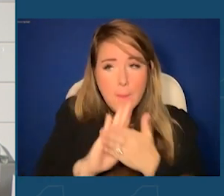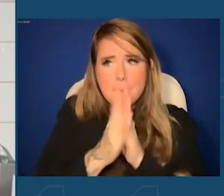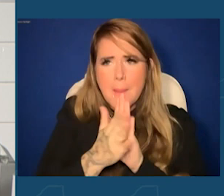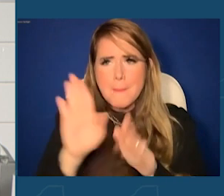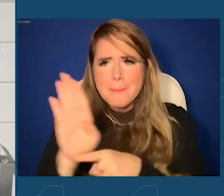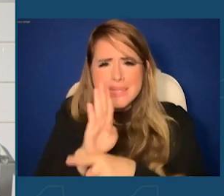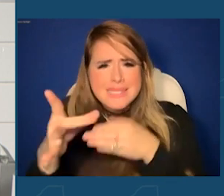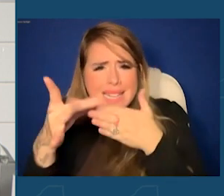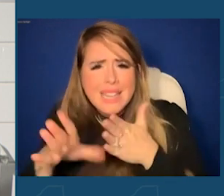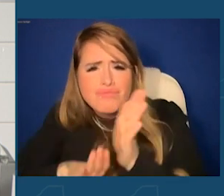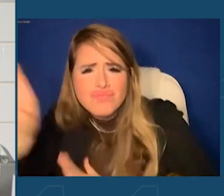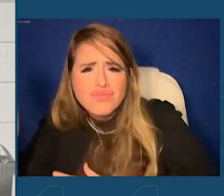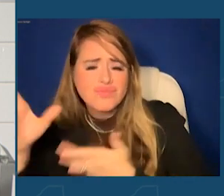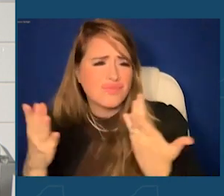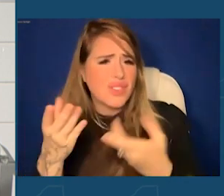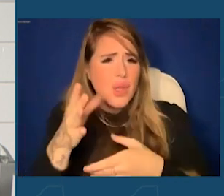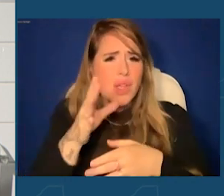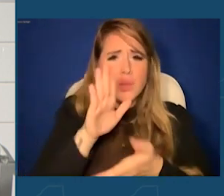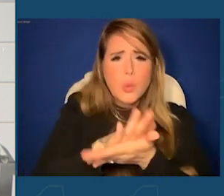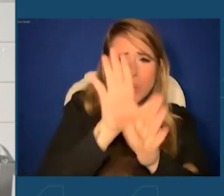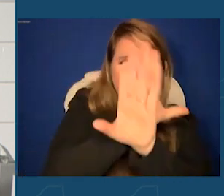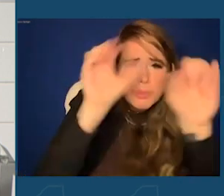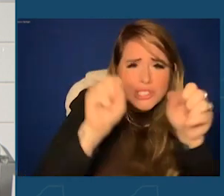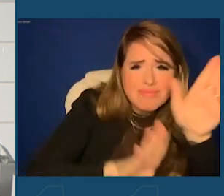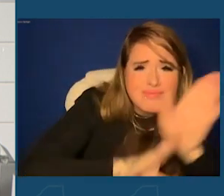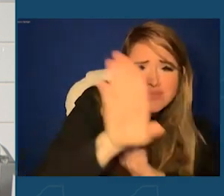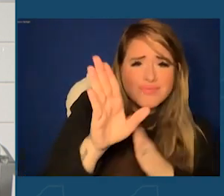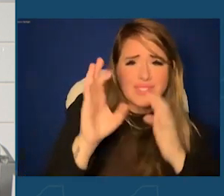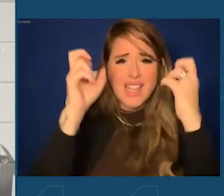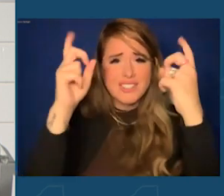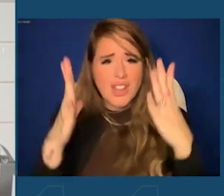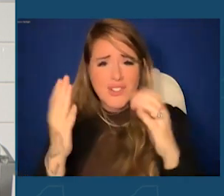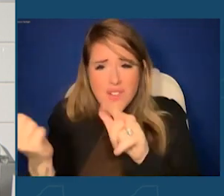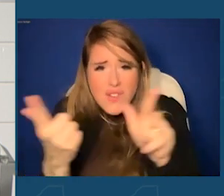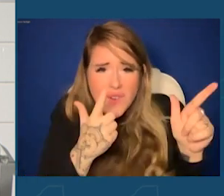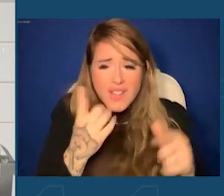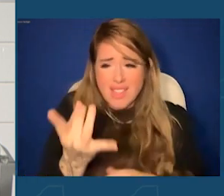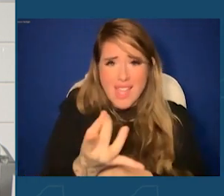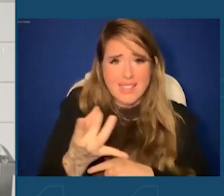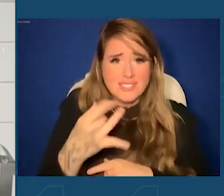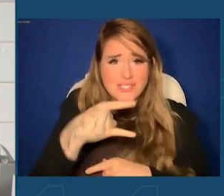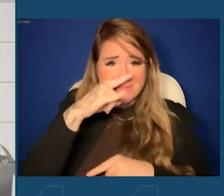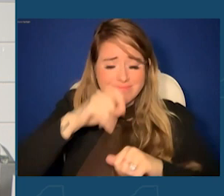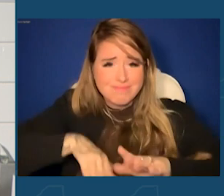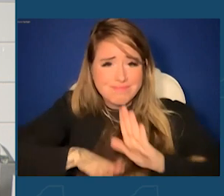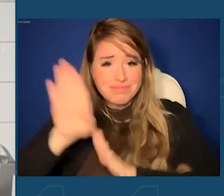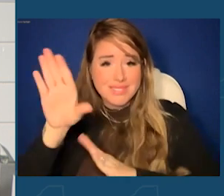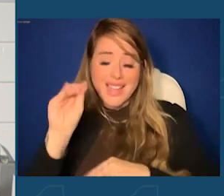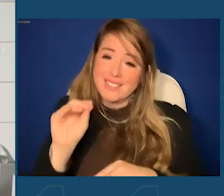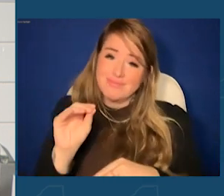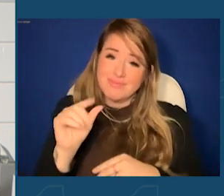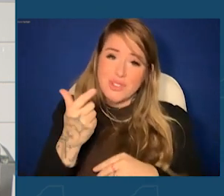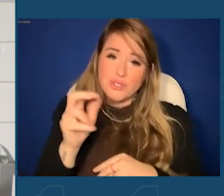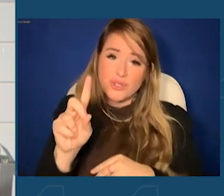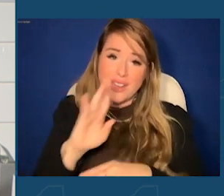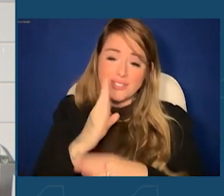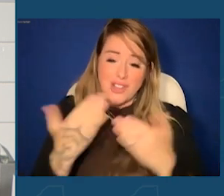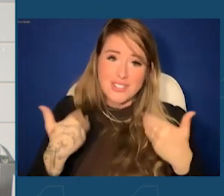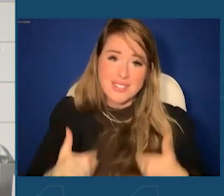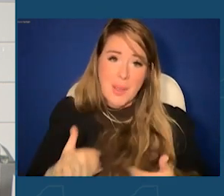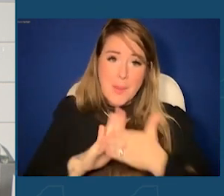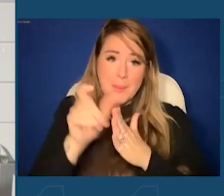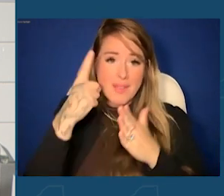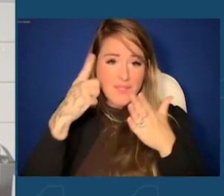school superintendents, educators, and a granddaughter even became a governor. That's what happens in